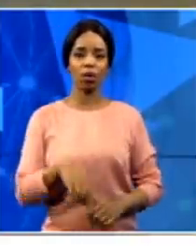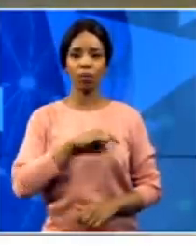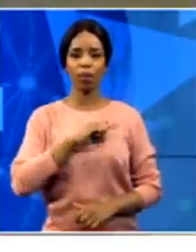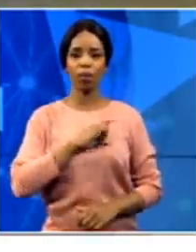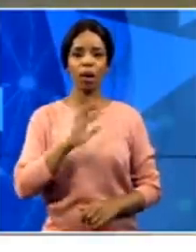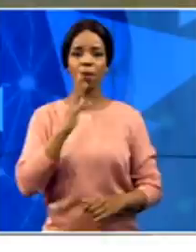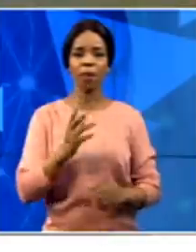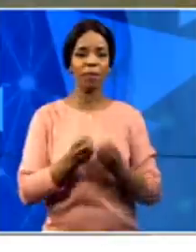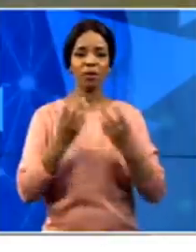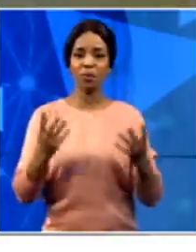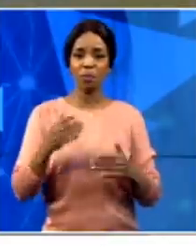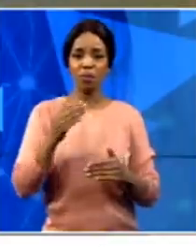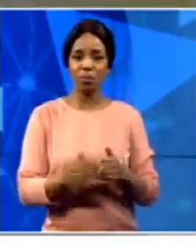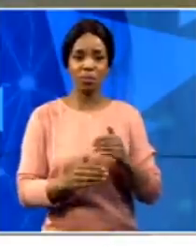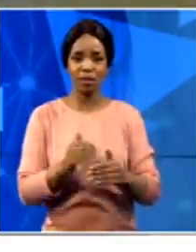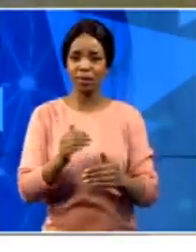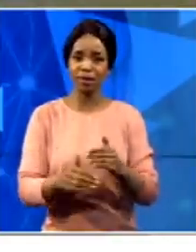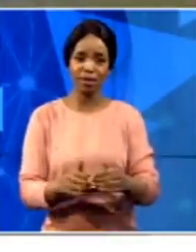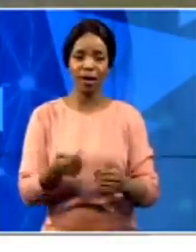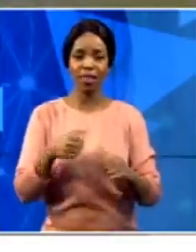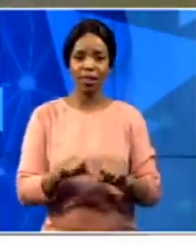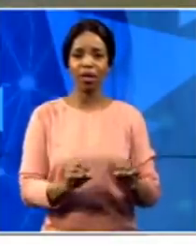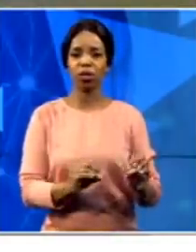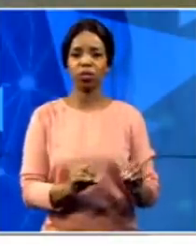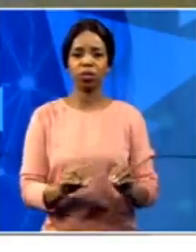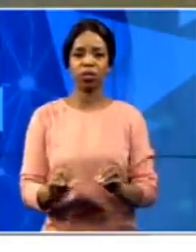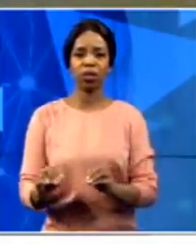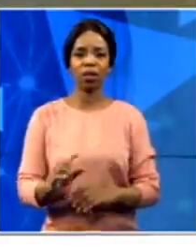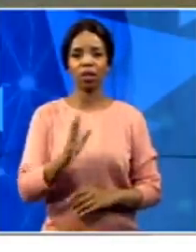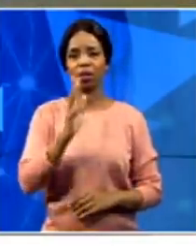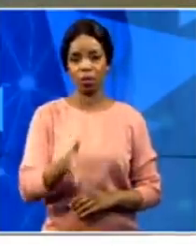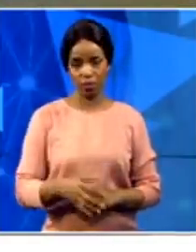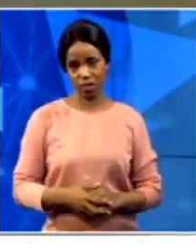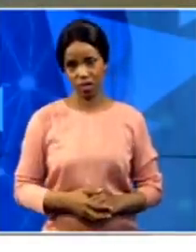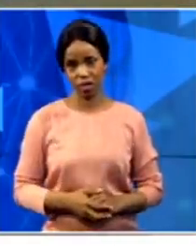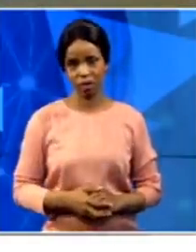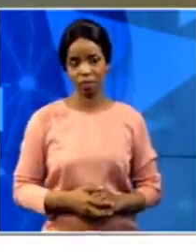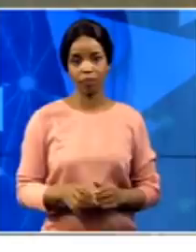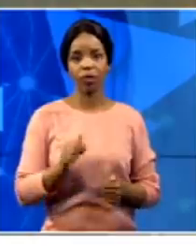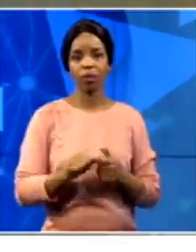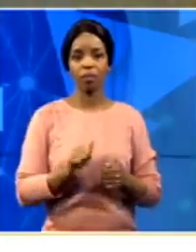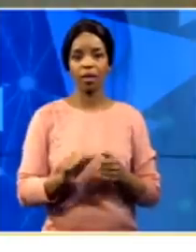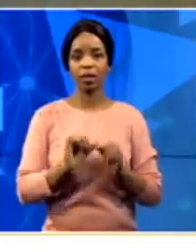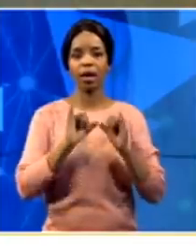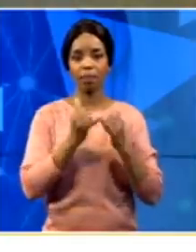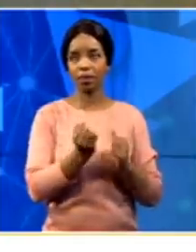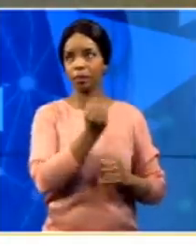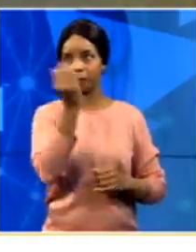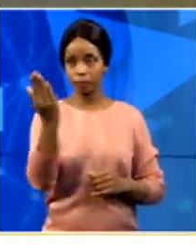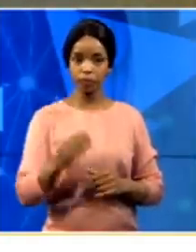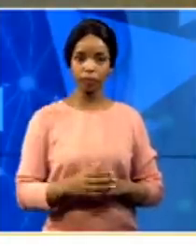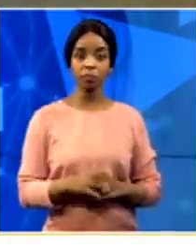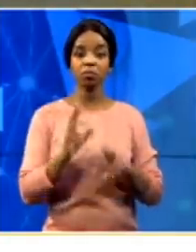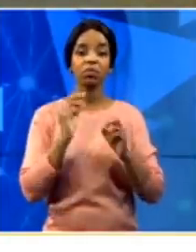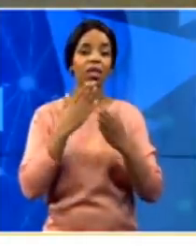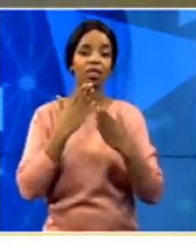processing. And there will be further delays now. And we're trying to avoid that. That's why we're asking companies to apply for their employees. All right, Teboho, we can't thank you